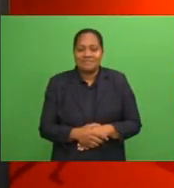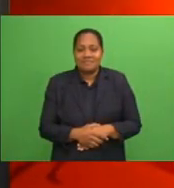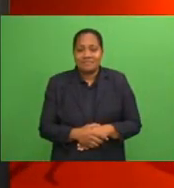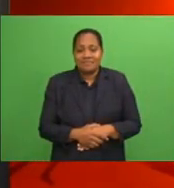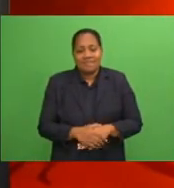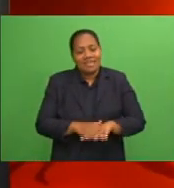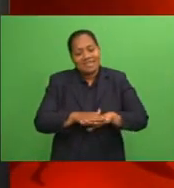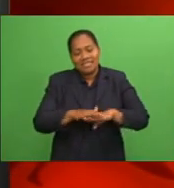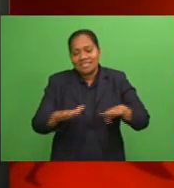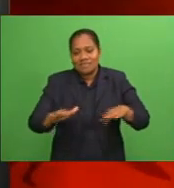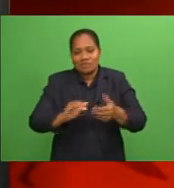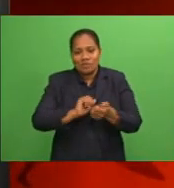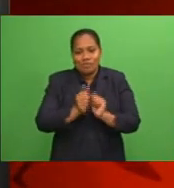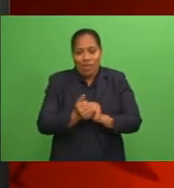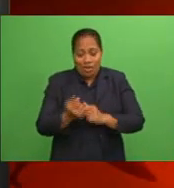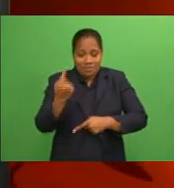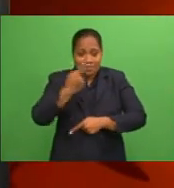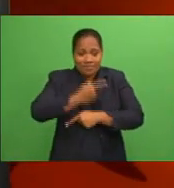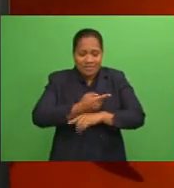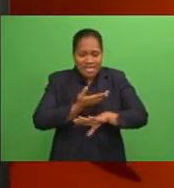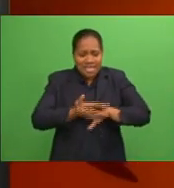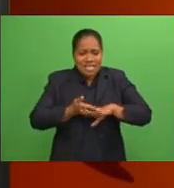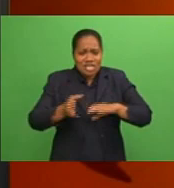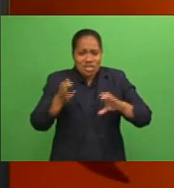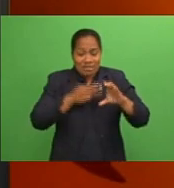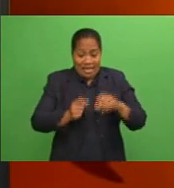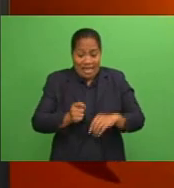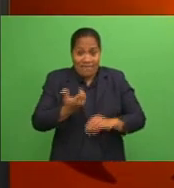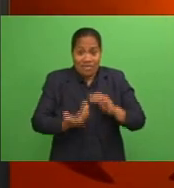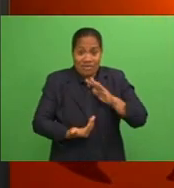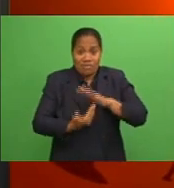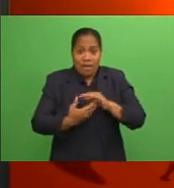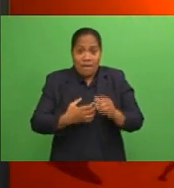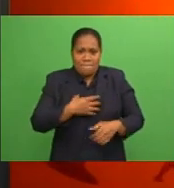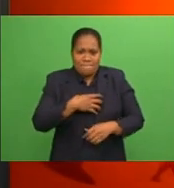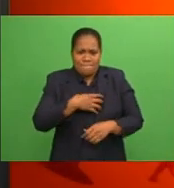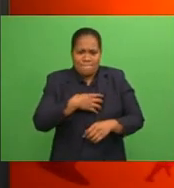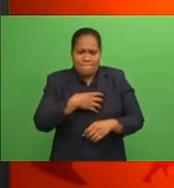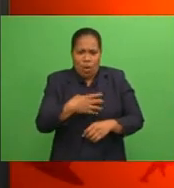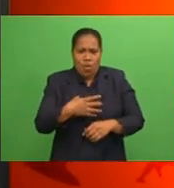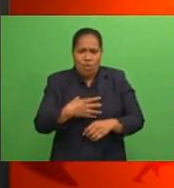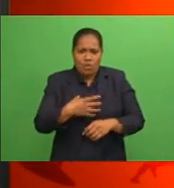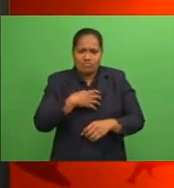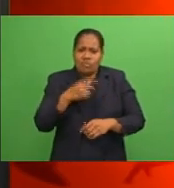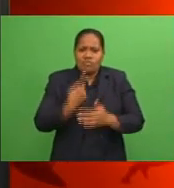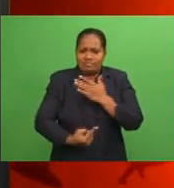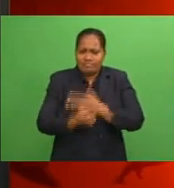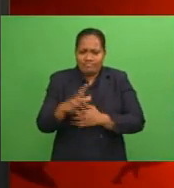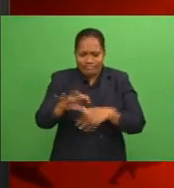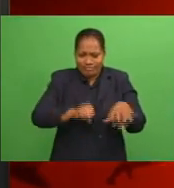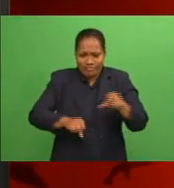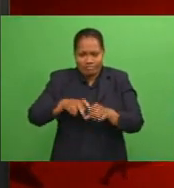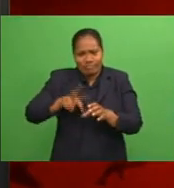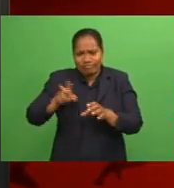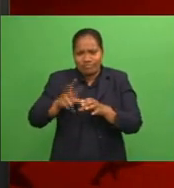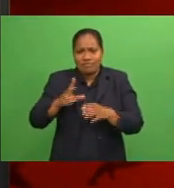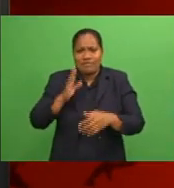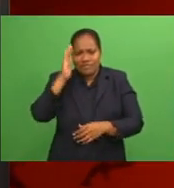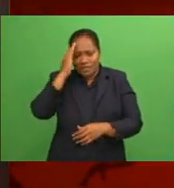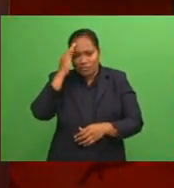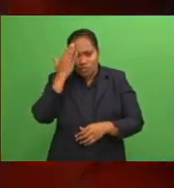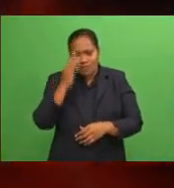That's it from sports tonight. In new media after the break, more corporate giants boycott Facebook. Details after the break.